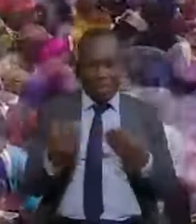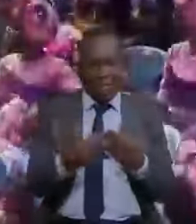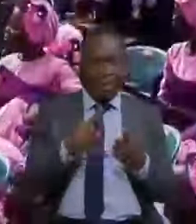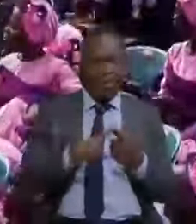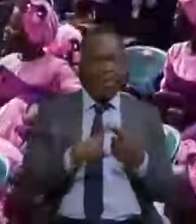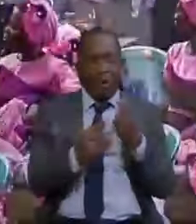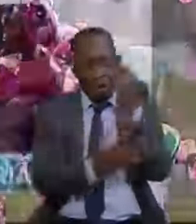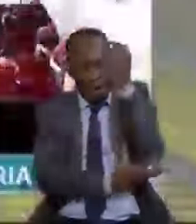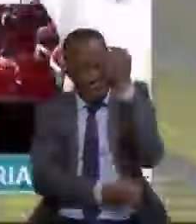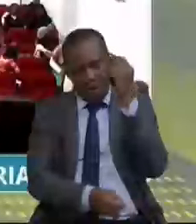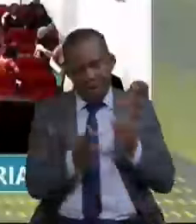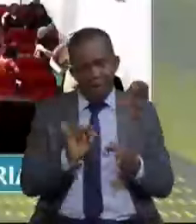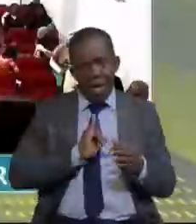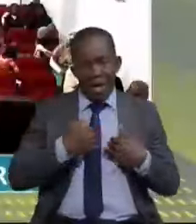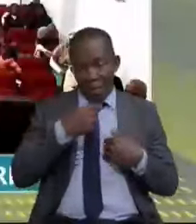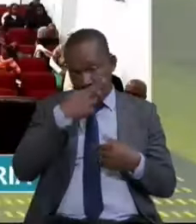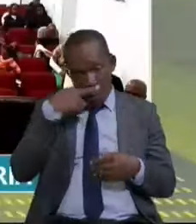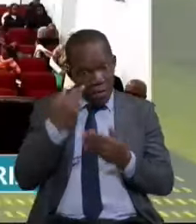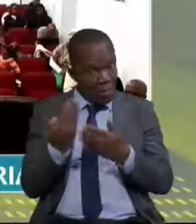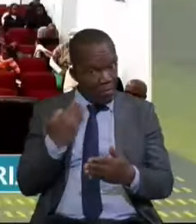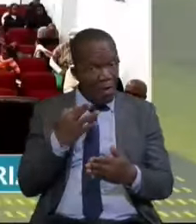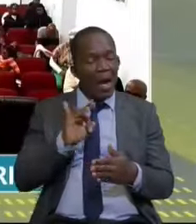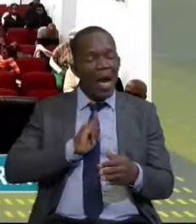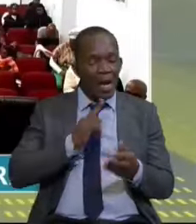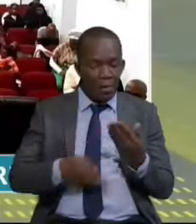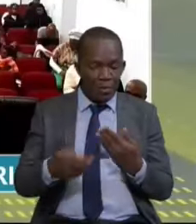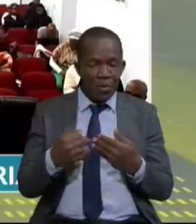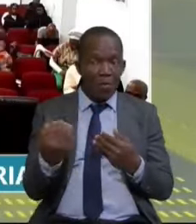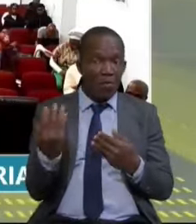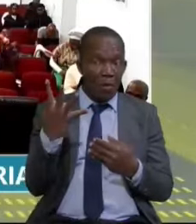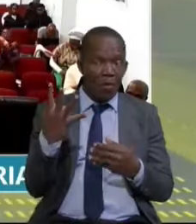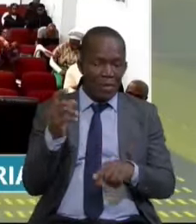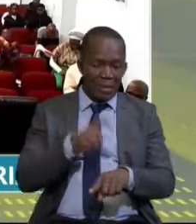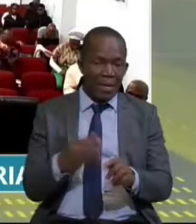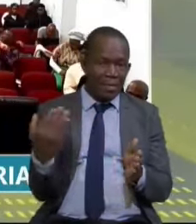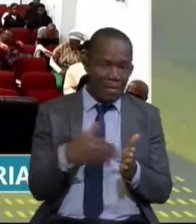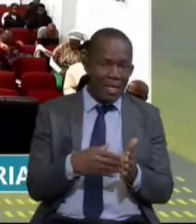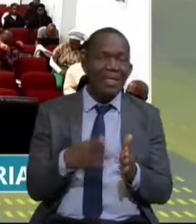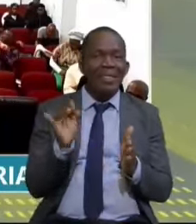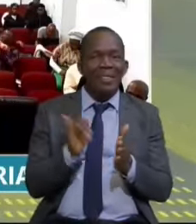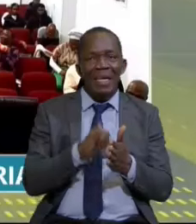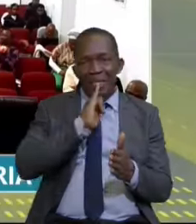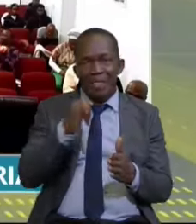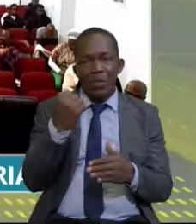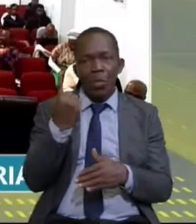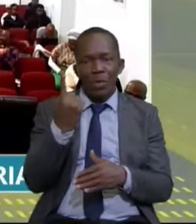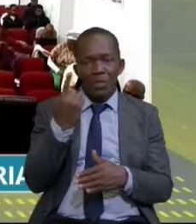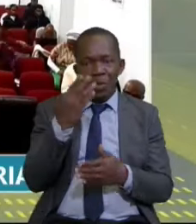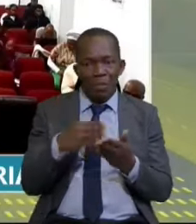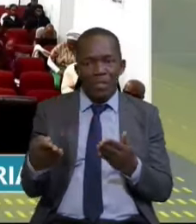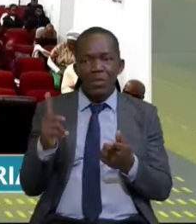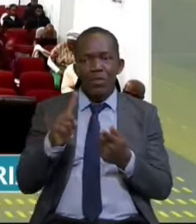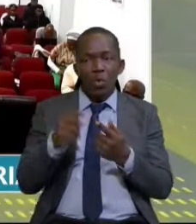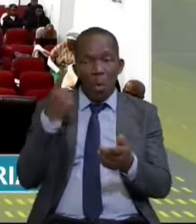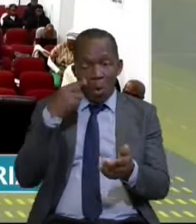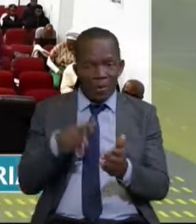That's something to observe. When you bring your gift before the altar and you remember somebody